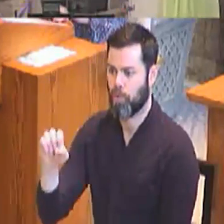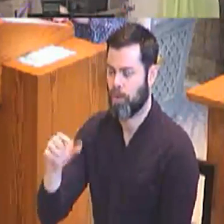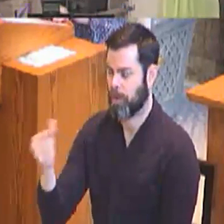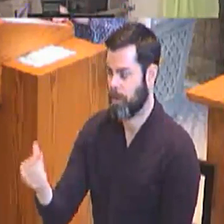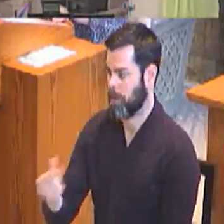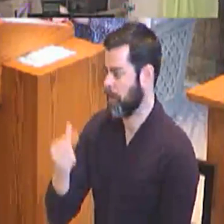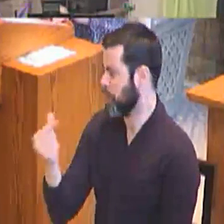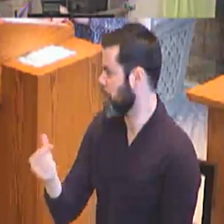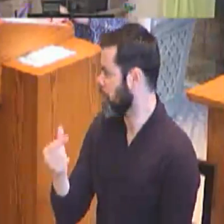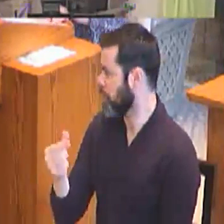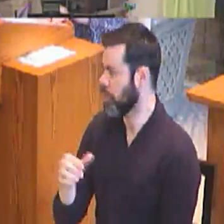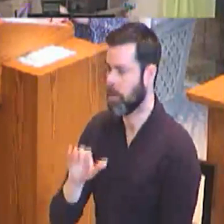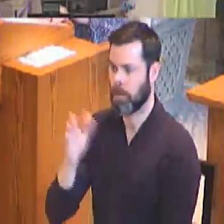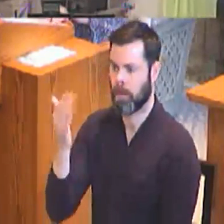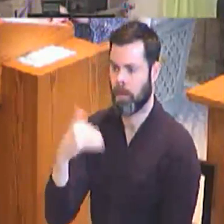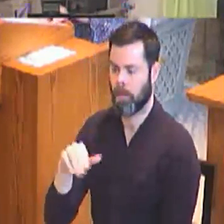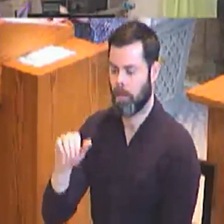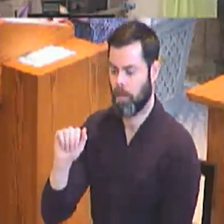Audrey Gillen,